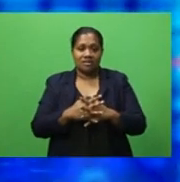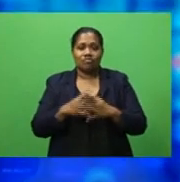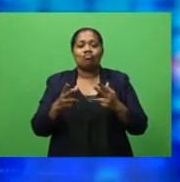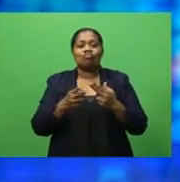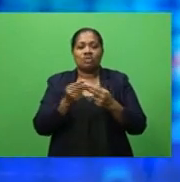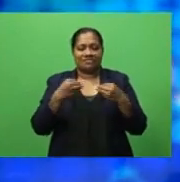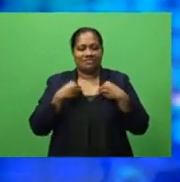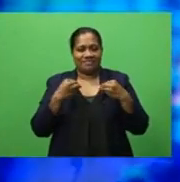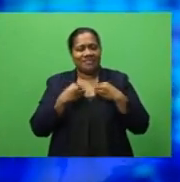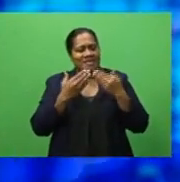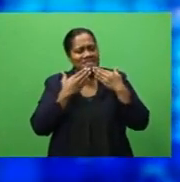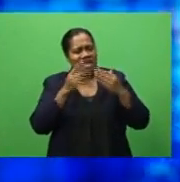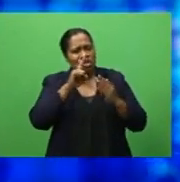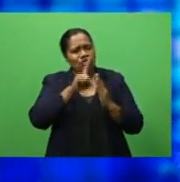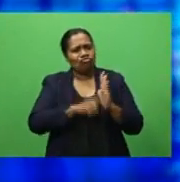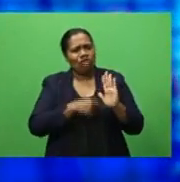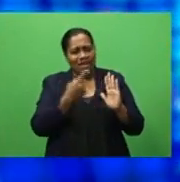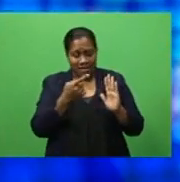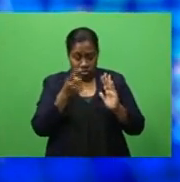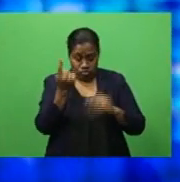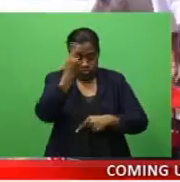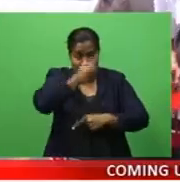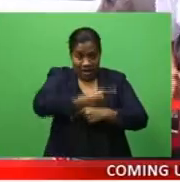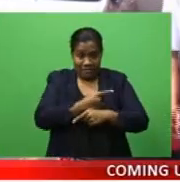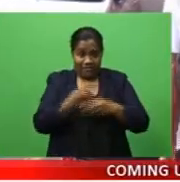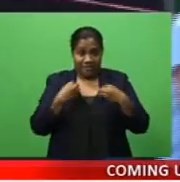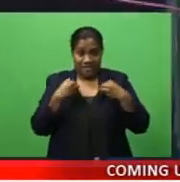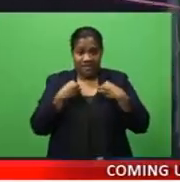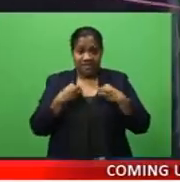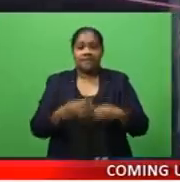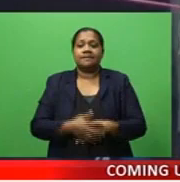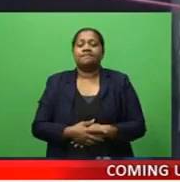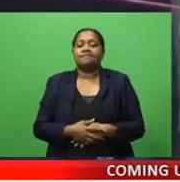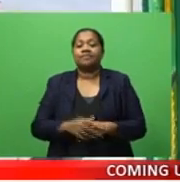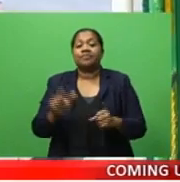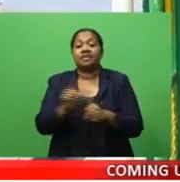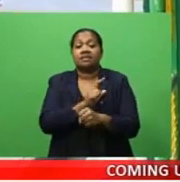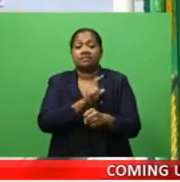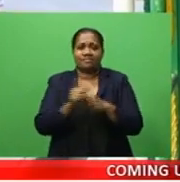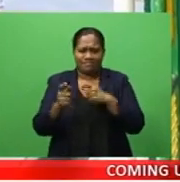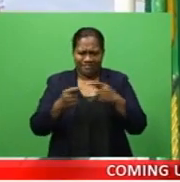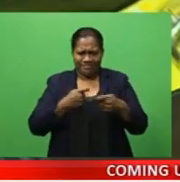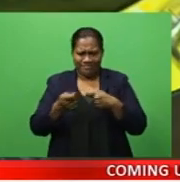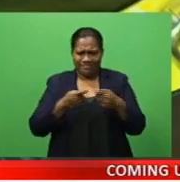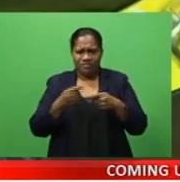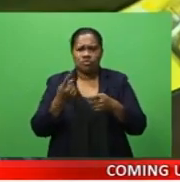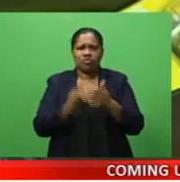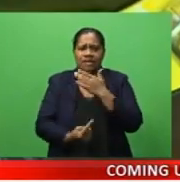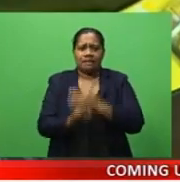Thanks, Jackie. Coming up in business tonight, labour market conditions worsens further.